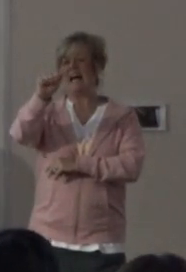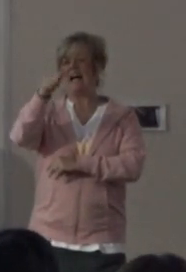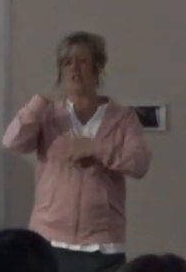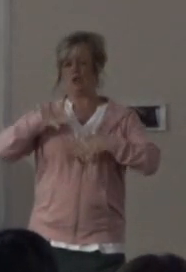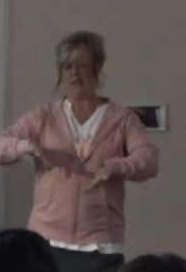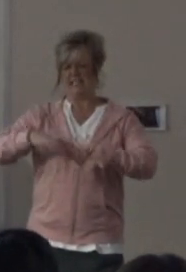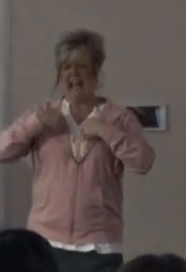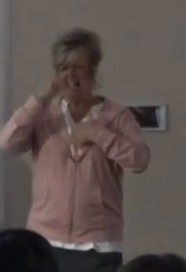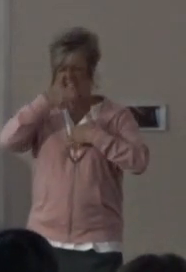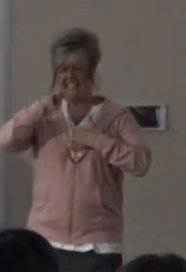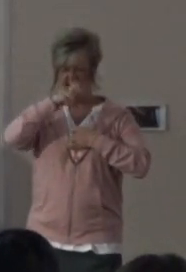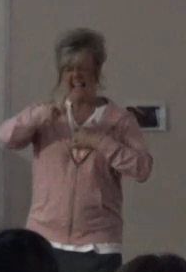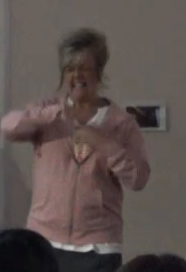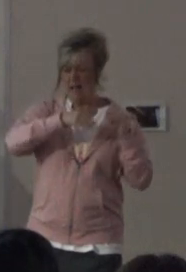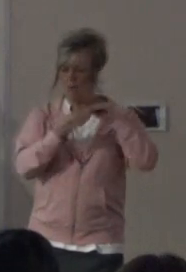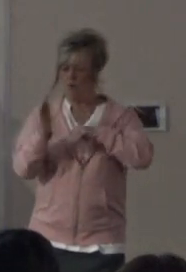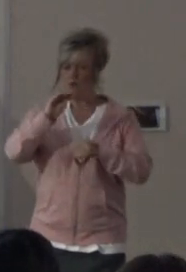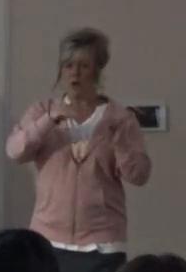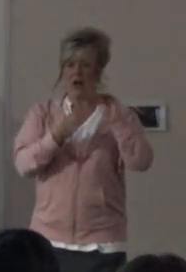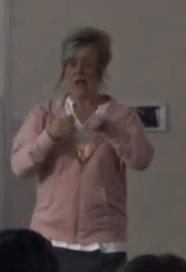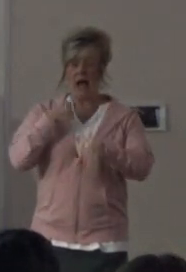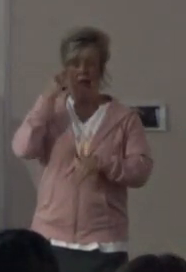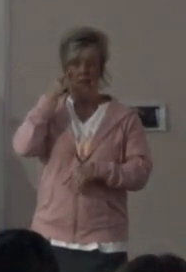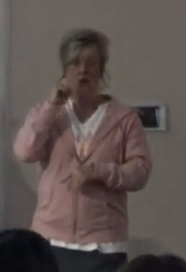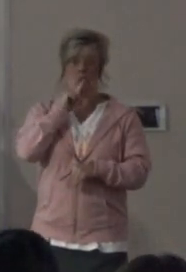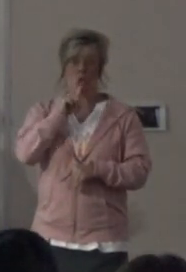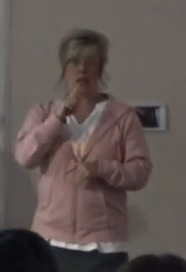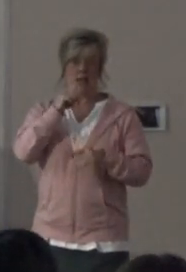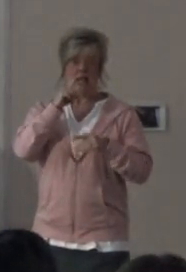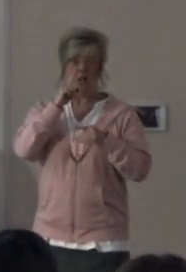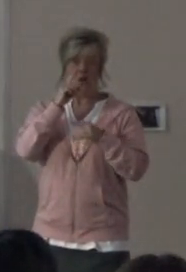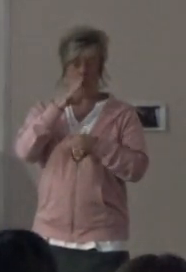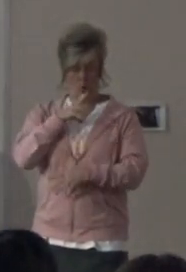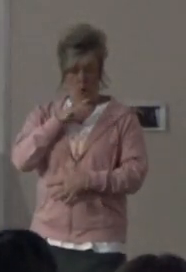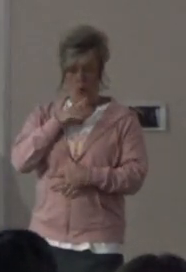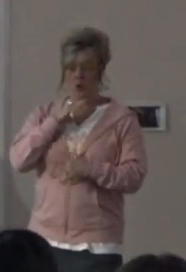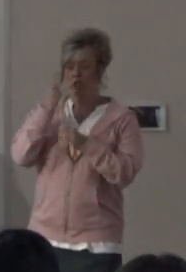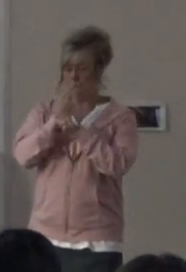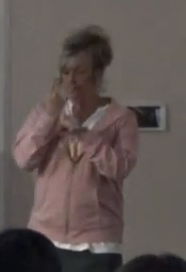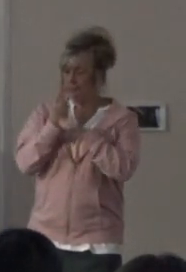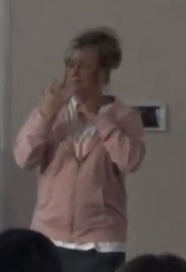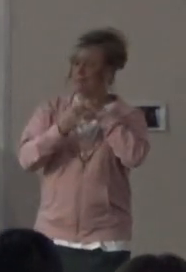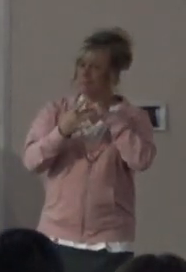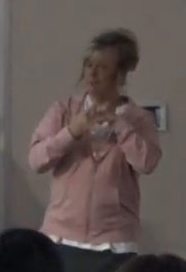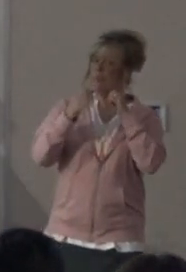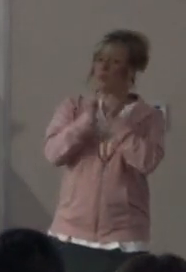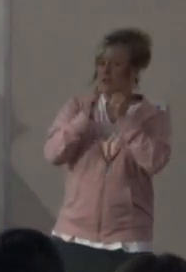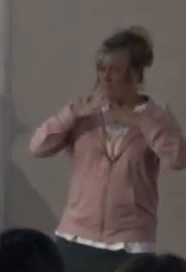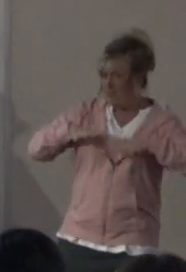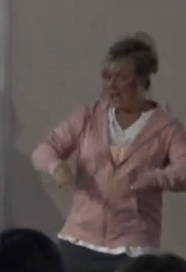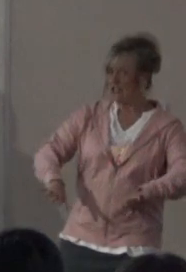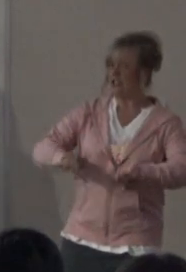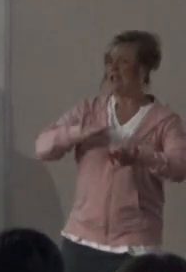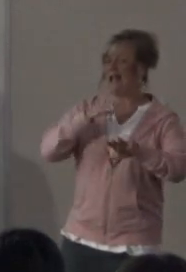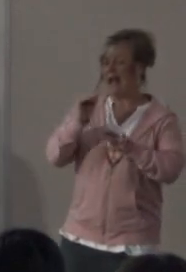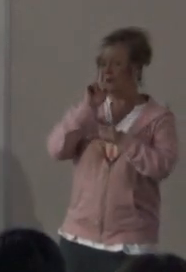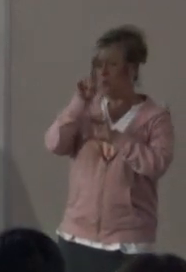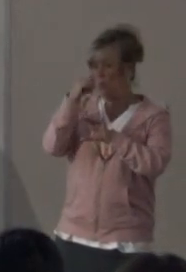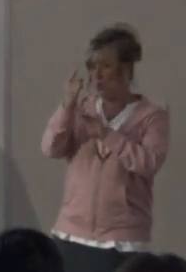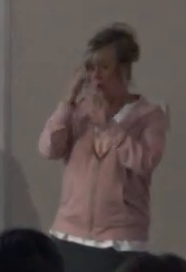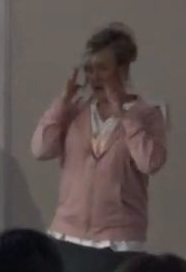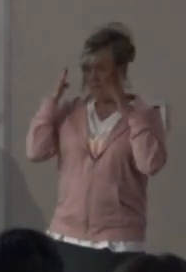that kind of moved around, and I thought that was super cool the way she integrated the technology and the fashion and turned it into one cohesive